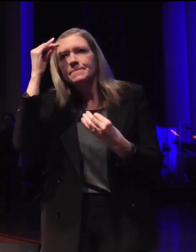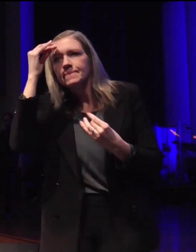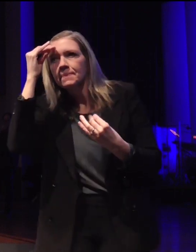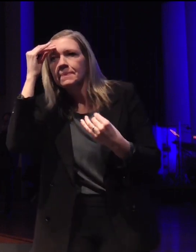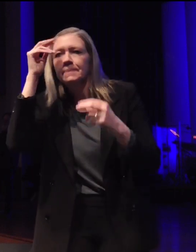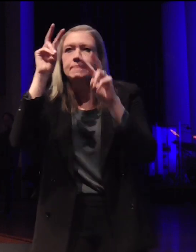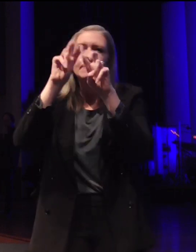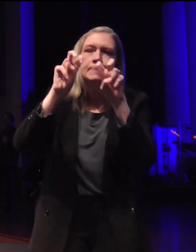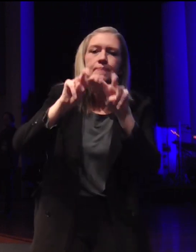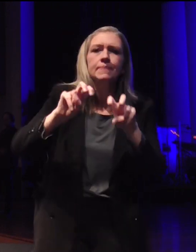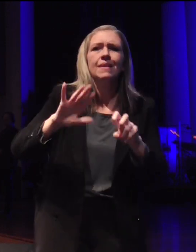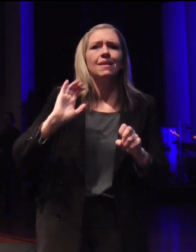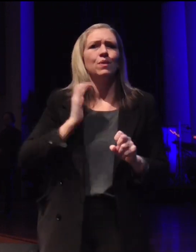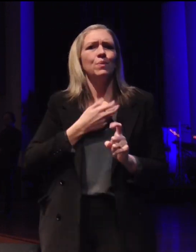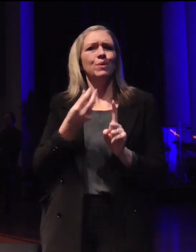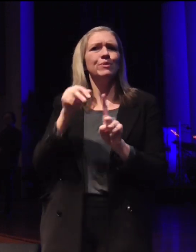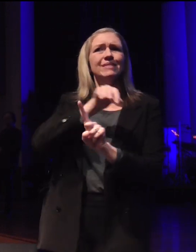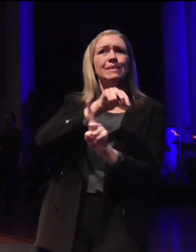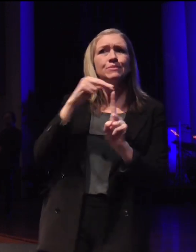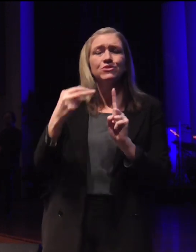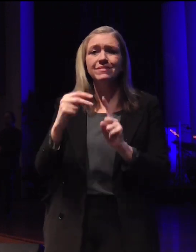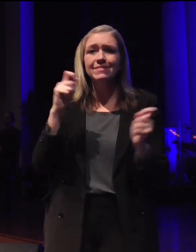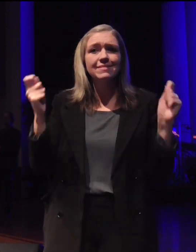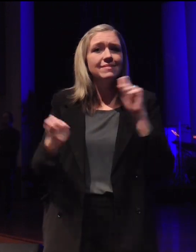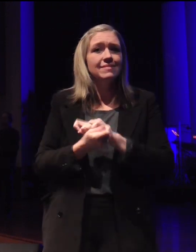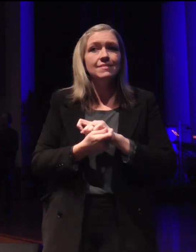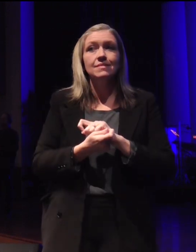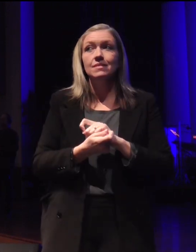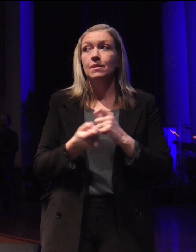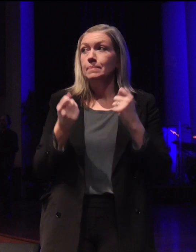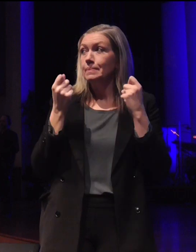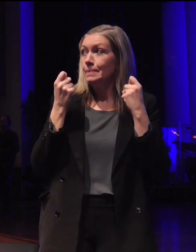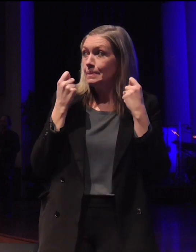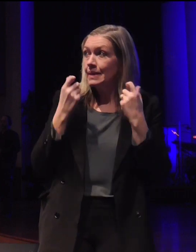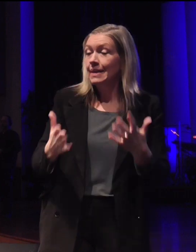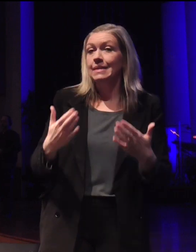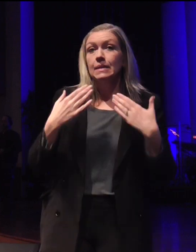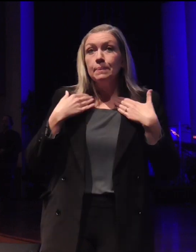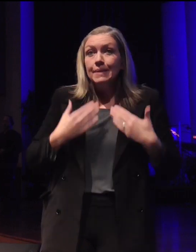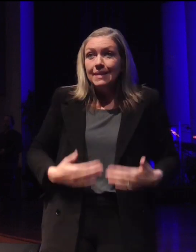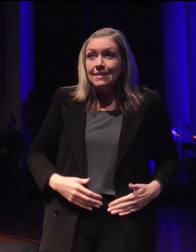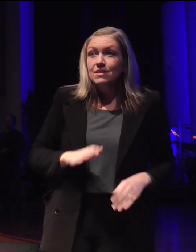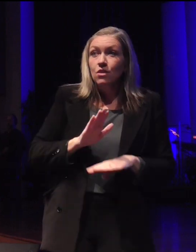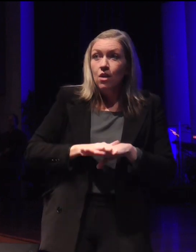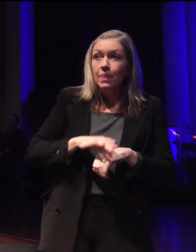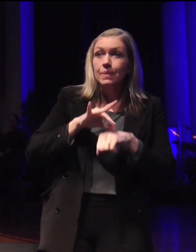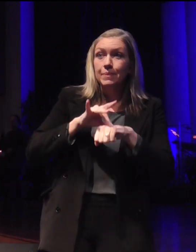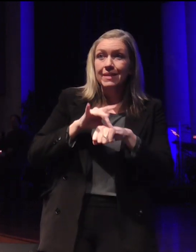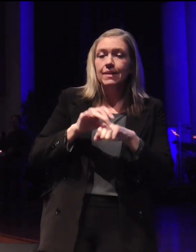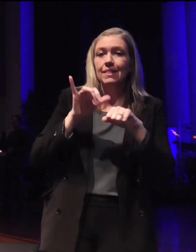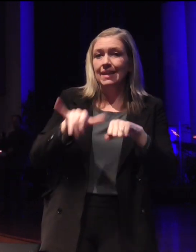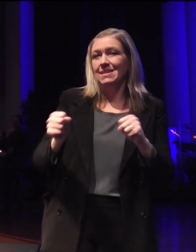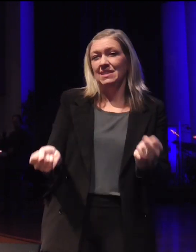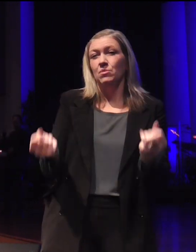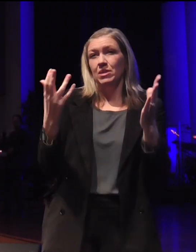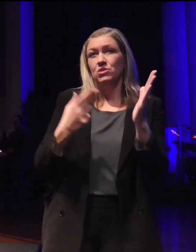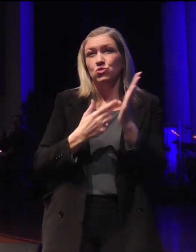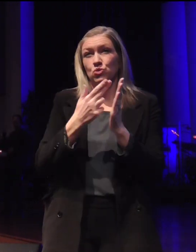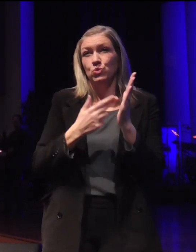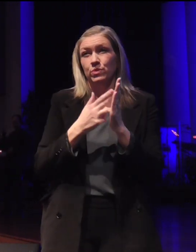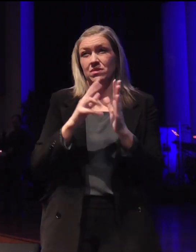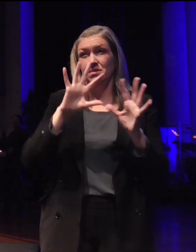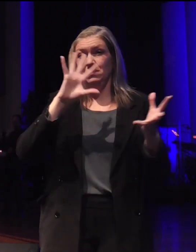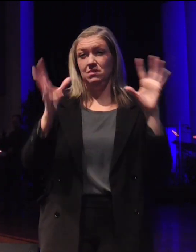our perceptions. For as many beings as there are on the planet, that's how many truths there are.